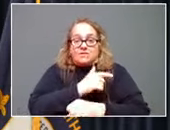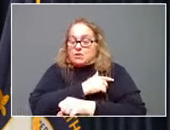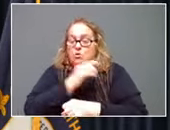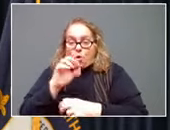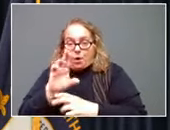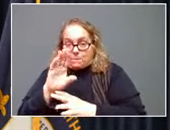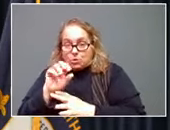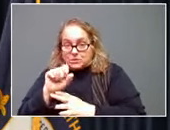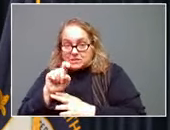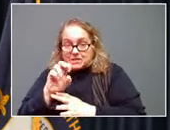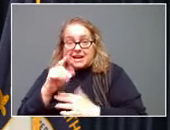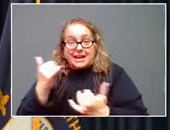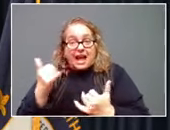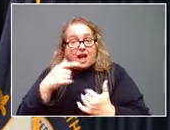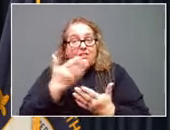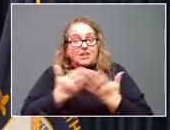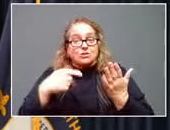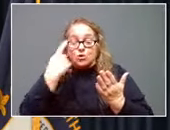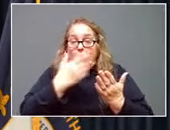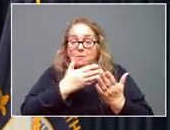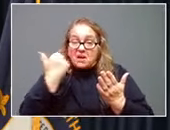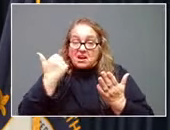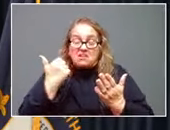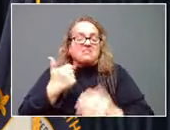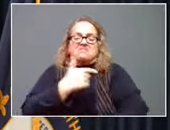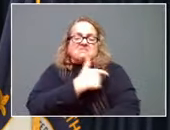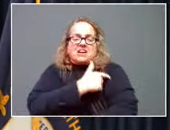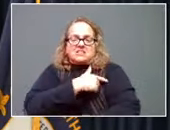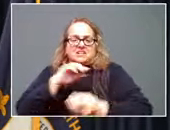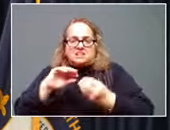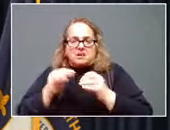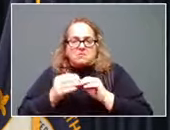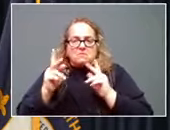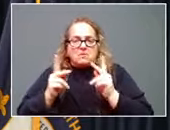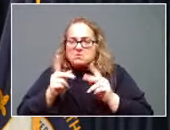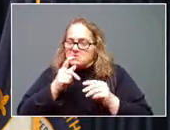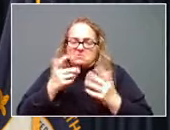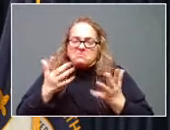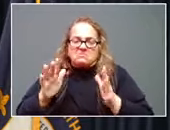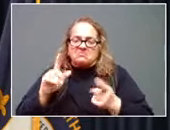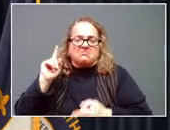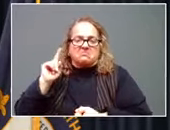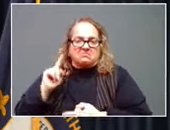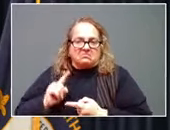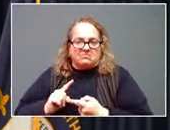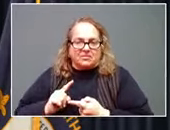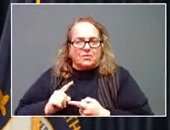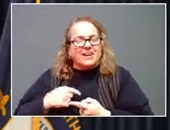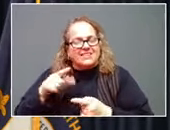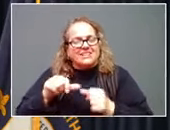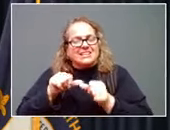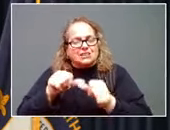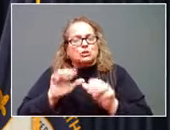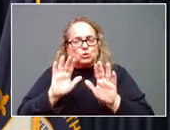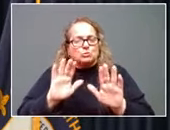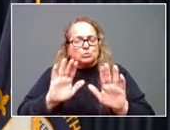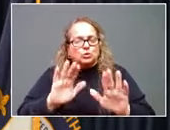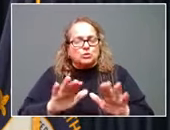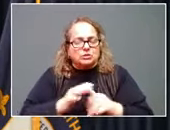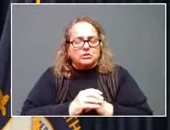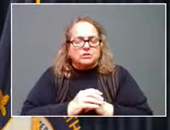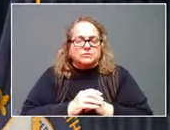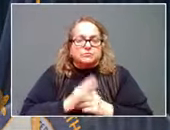things start looking a little bit better, vaccination numbers go down. We need to continue to push here. So when we look, total number of